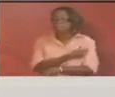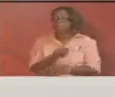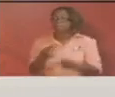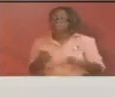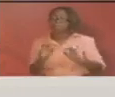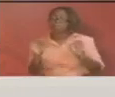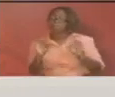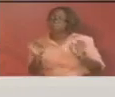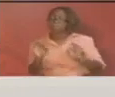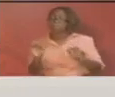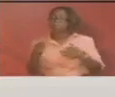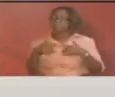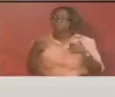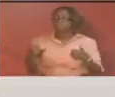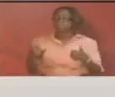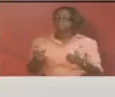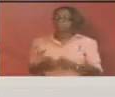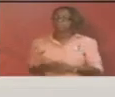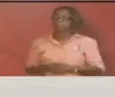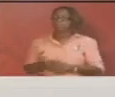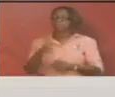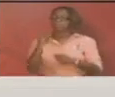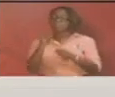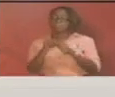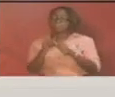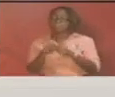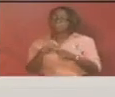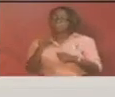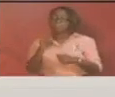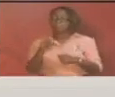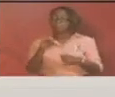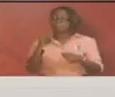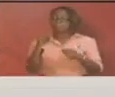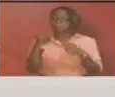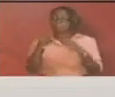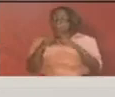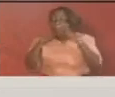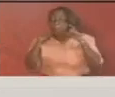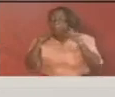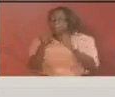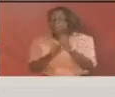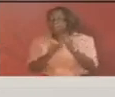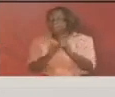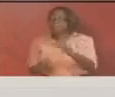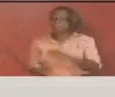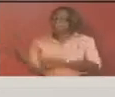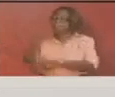mask every day the right way, and we go to a brief video on vaccine safety.